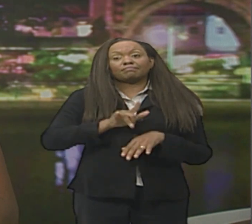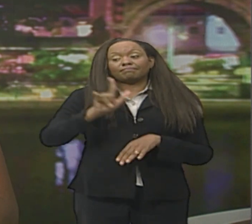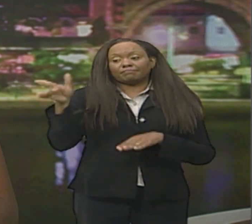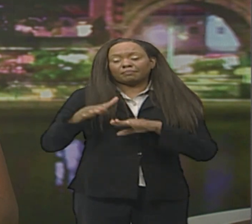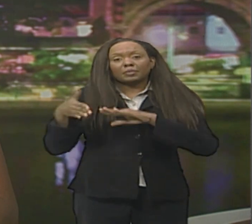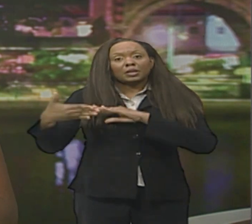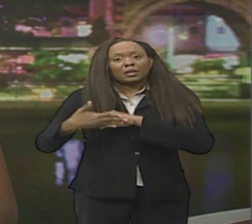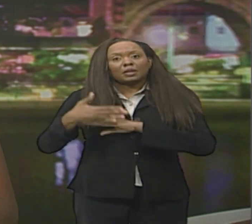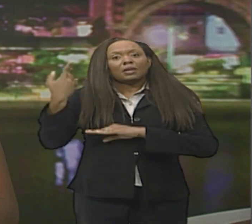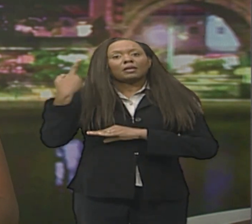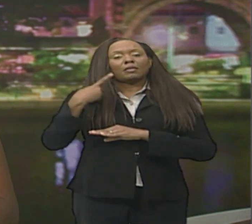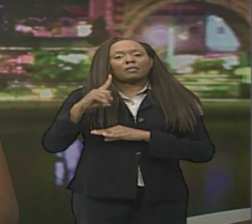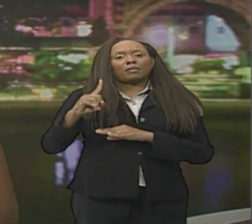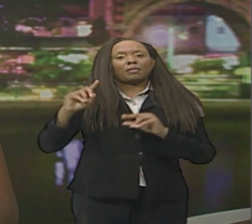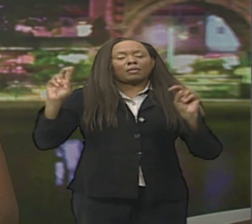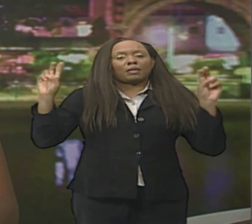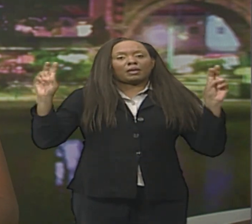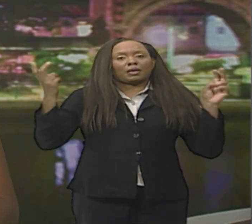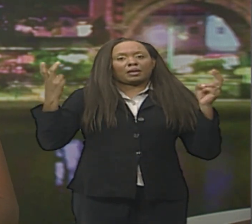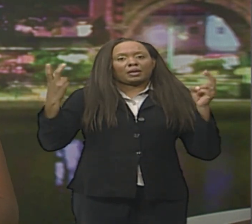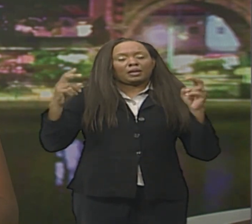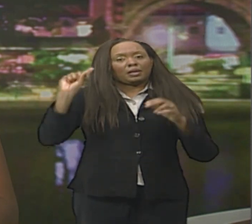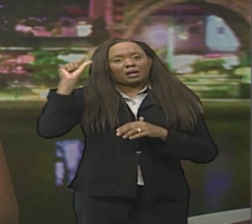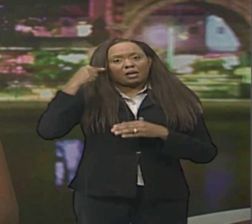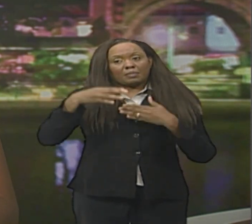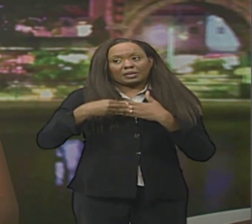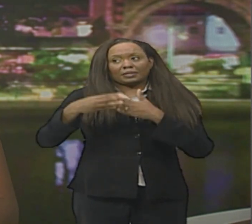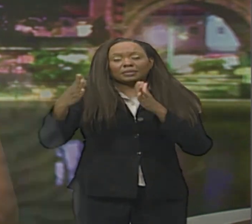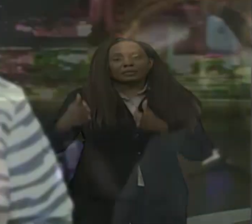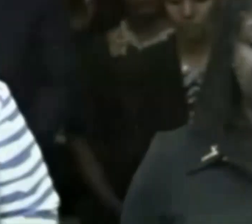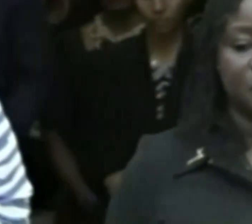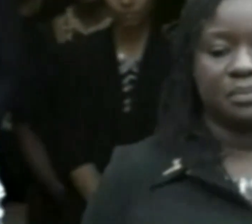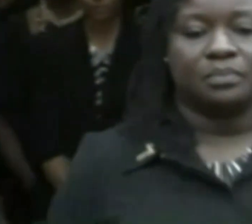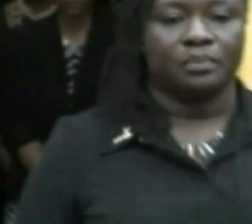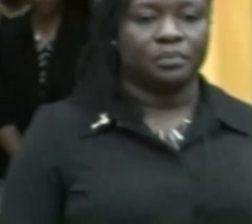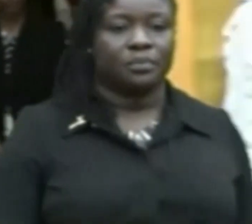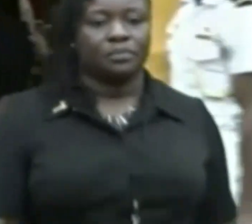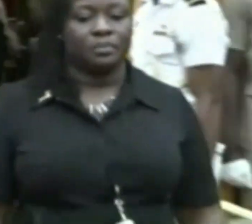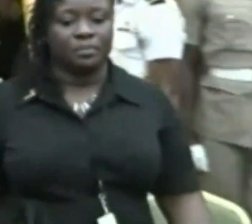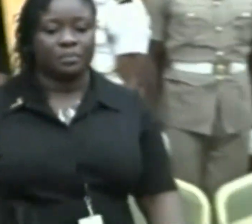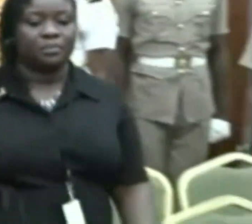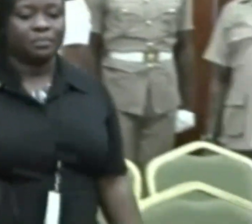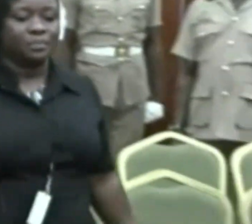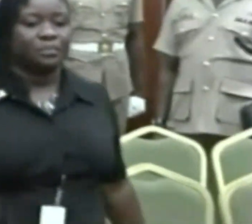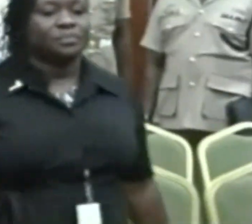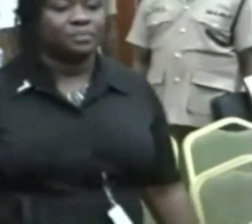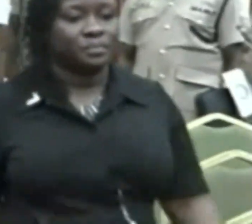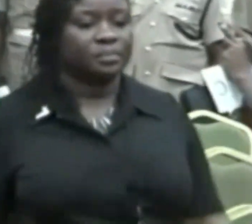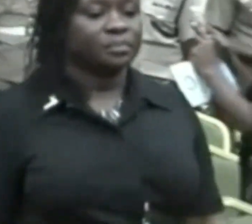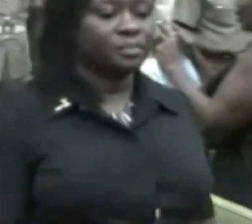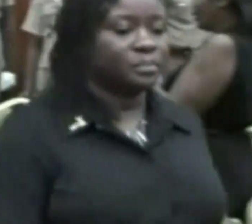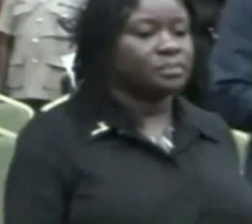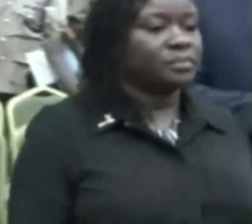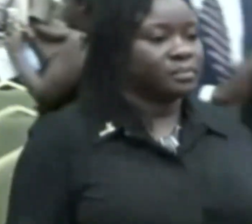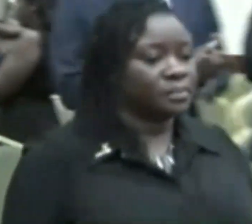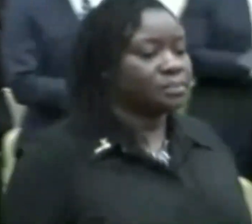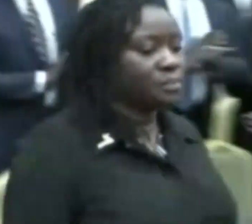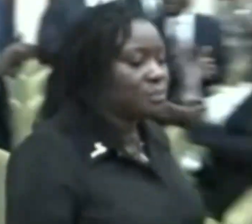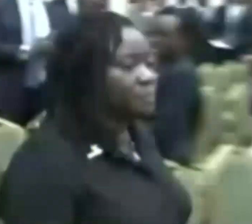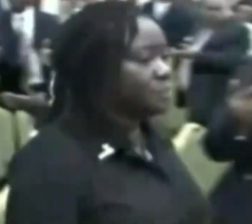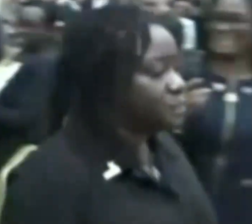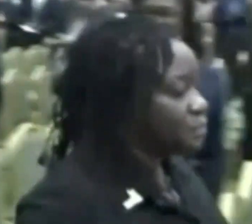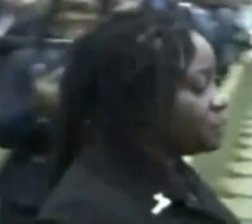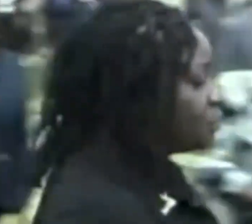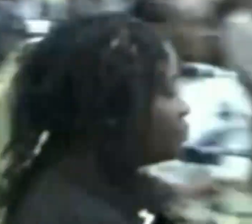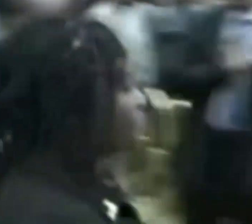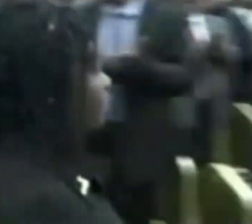regular meeting of the Conference of Heads of Government. Ms. Motley joined her colleague heads of government on the podium just after 6 o'clock Barbados